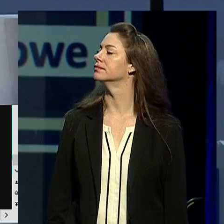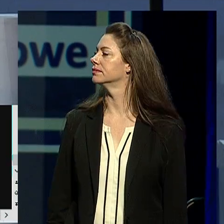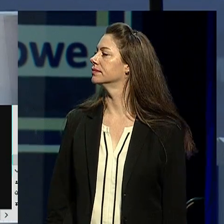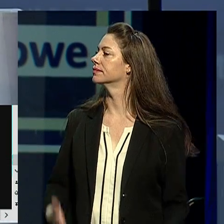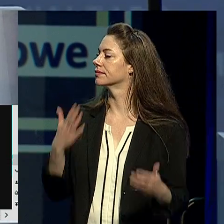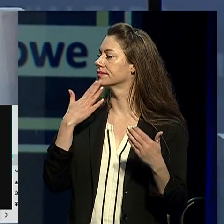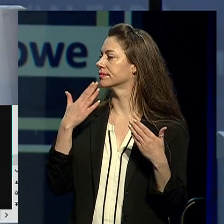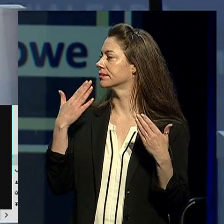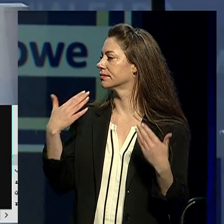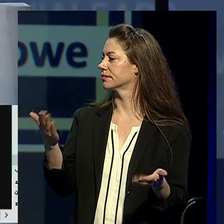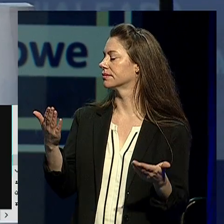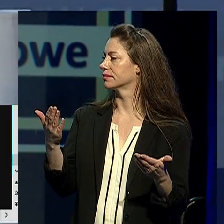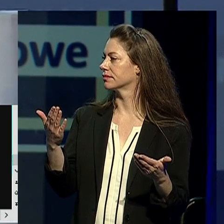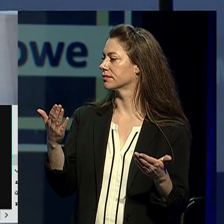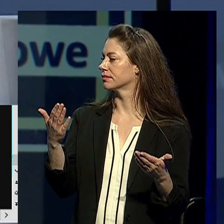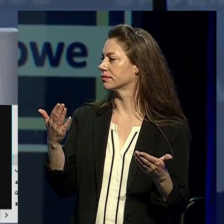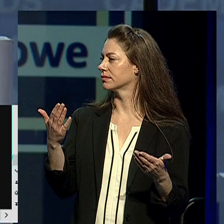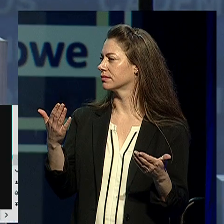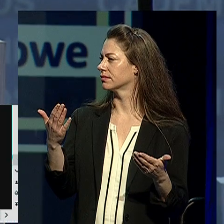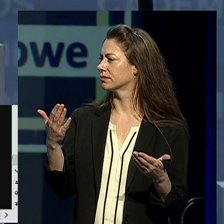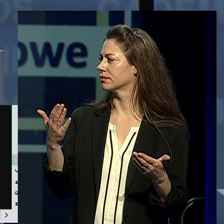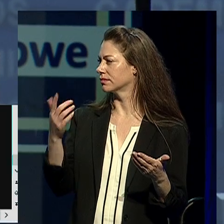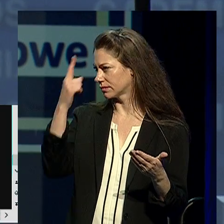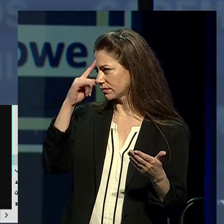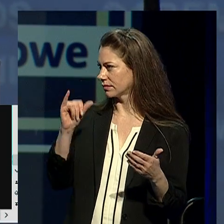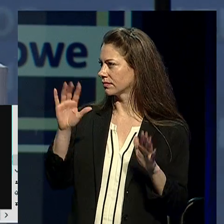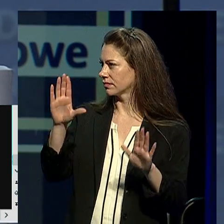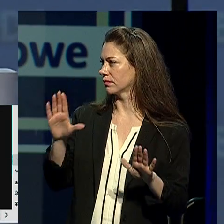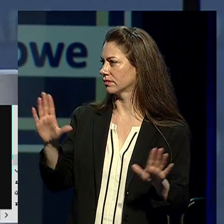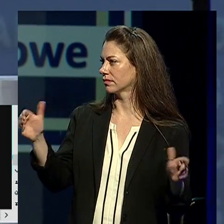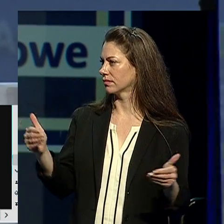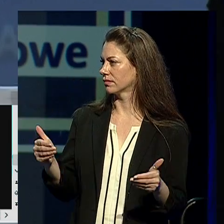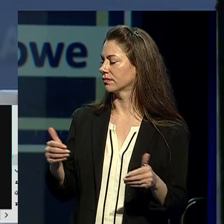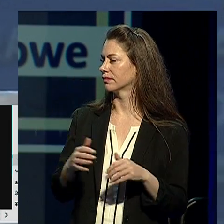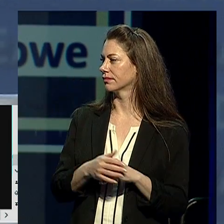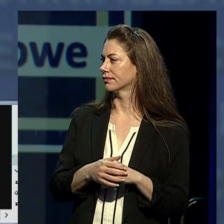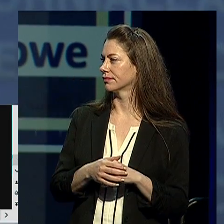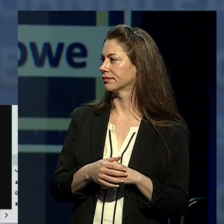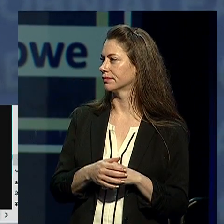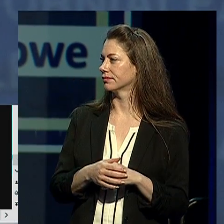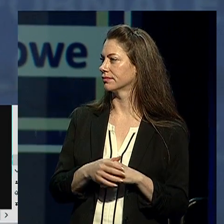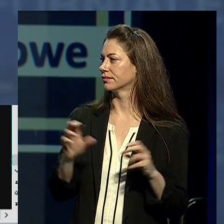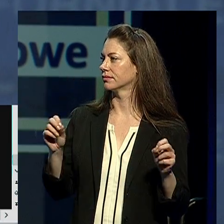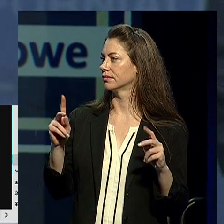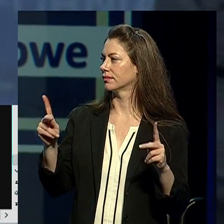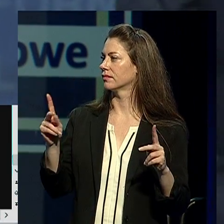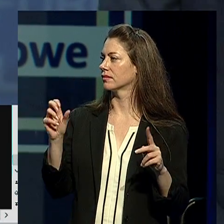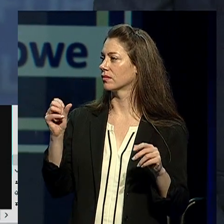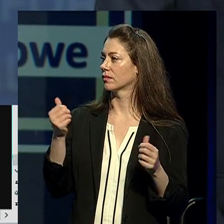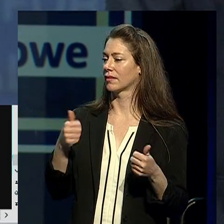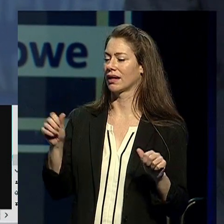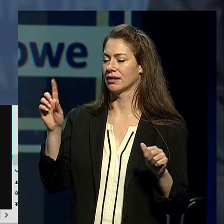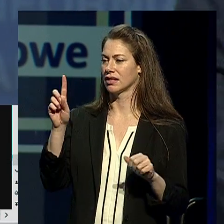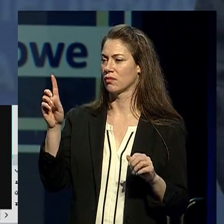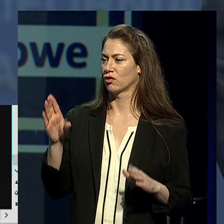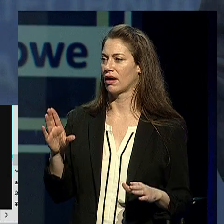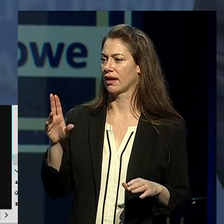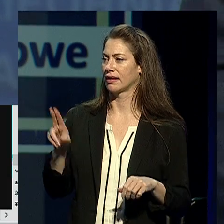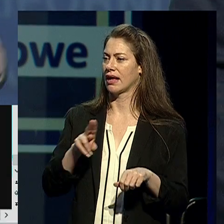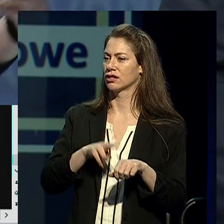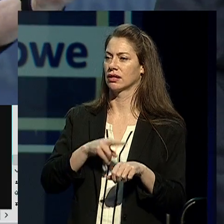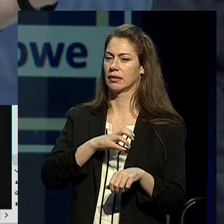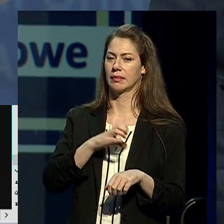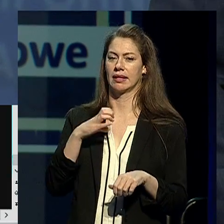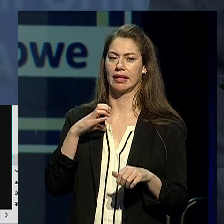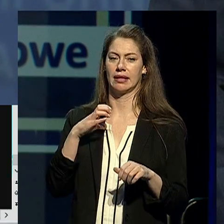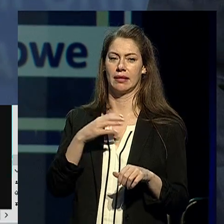Thank you, Duraka, for that wonderful introduction. All right, so are there any Democratic National Committee